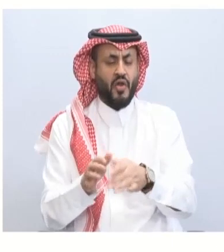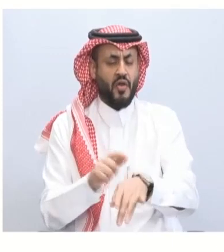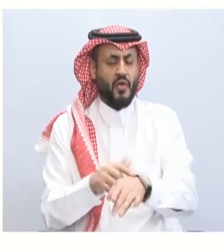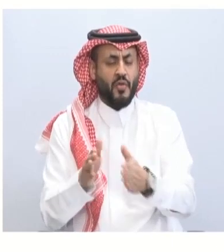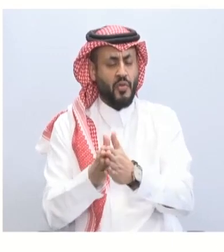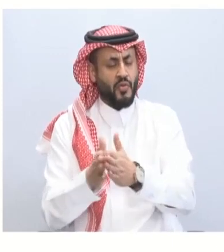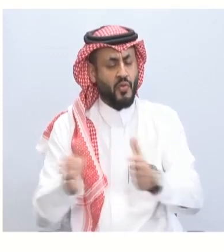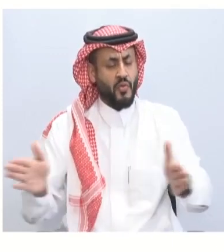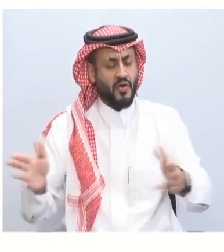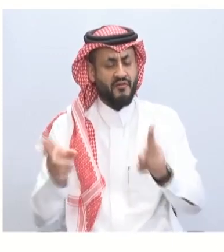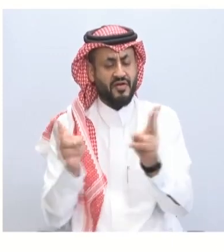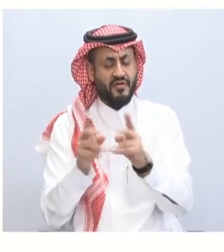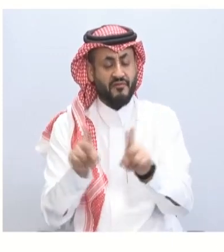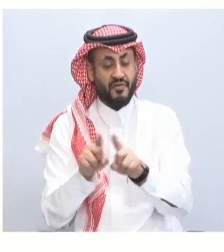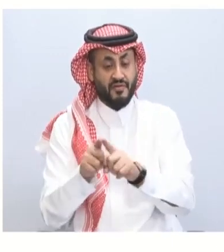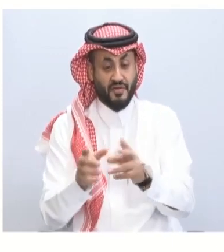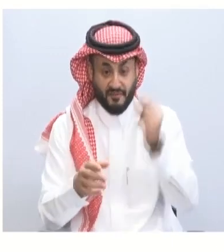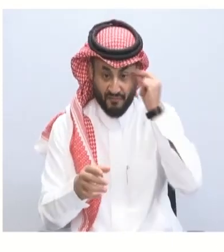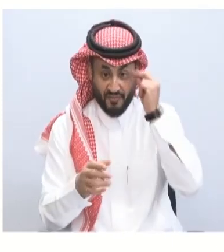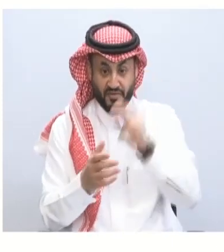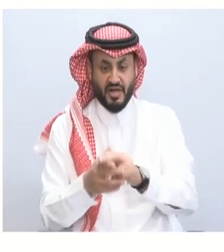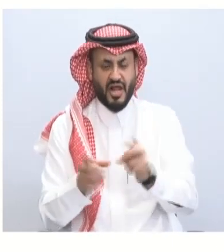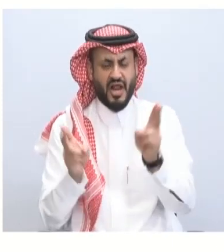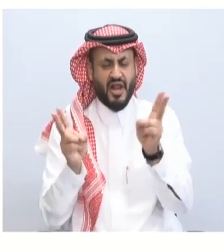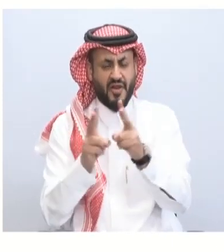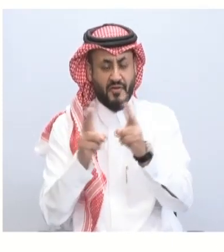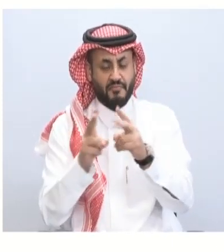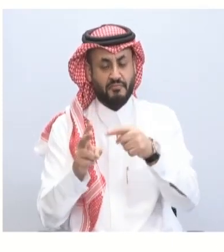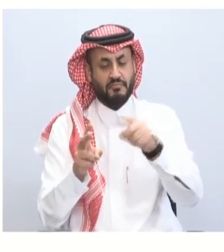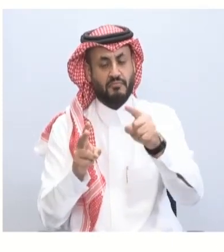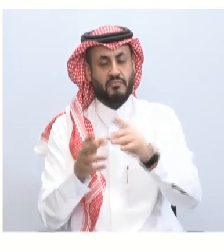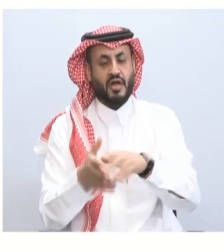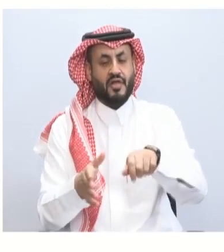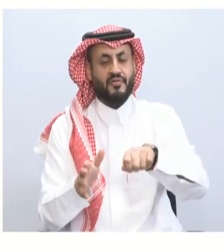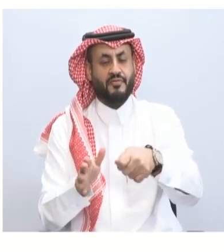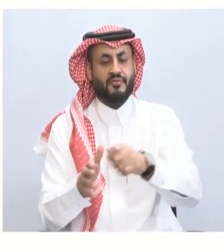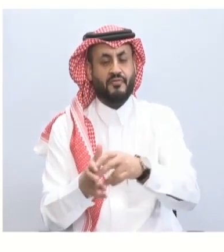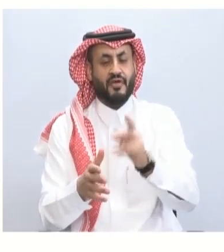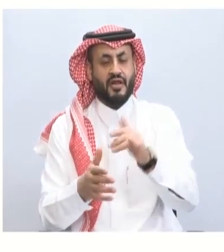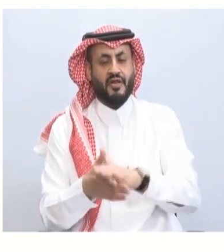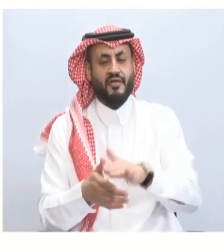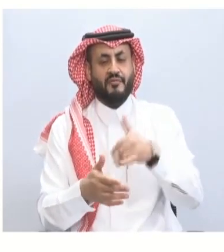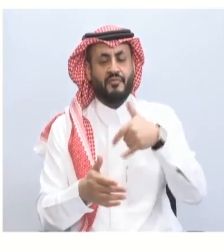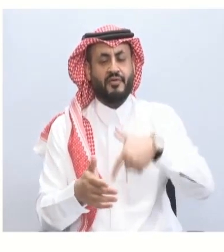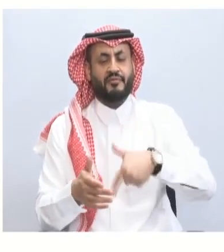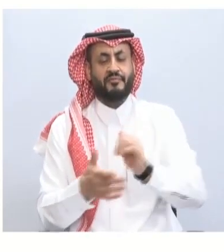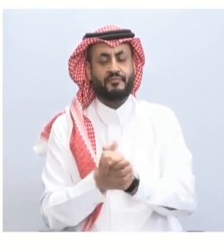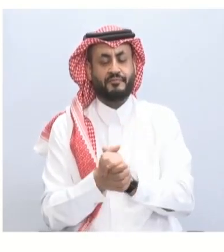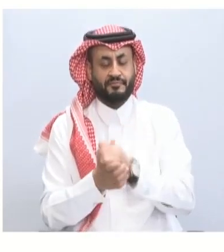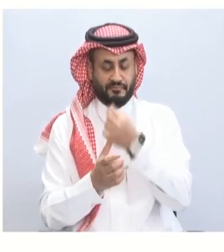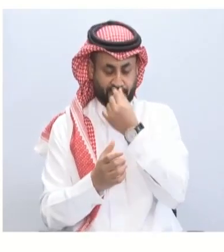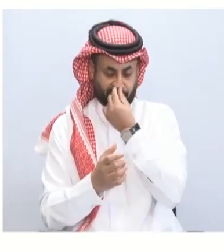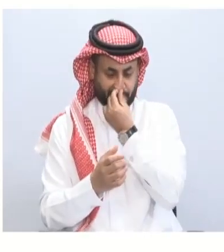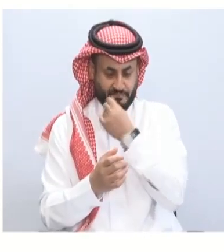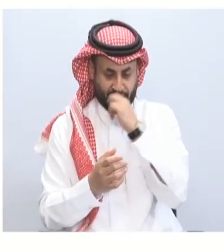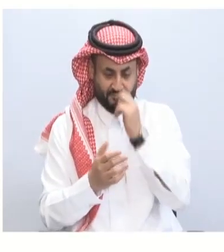friendships, they strongly felt that face-to-face communication was a key requirement. So let's just see